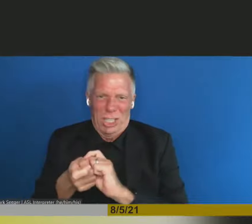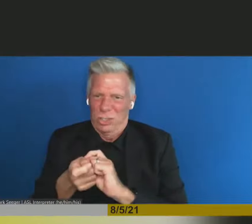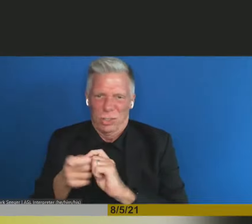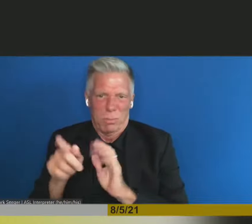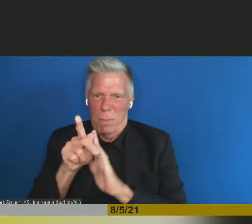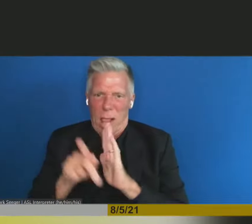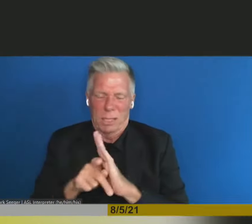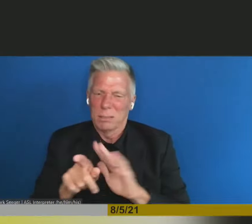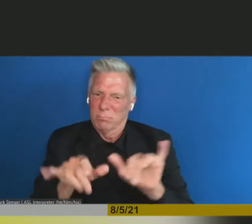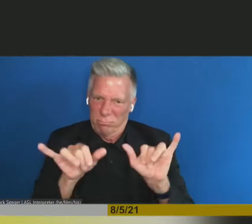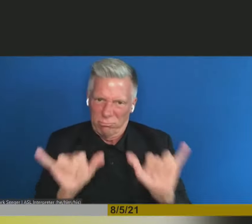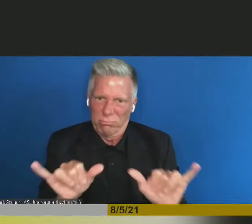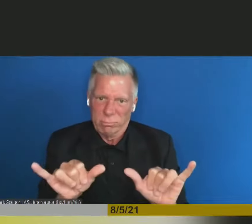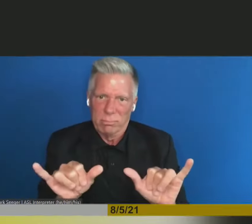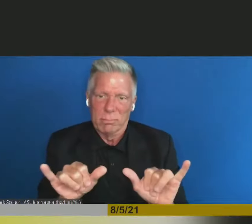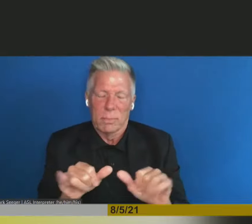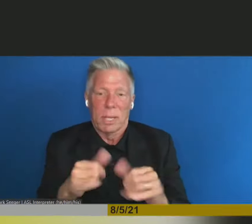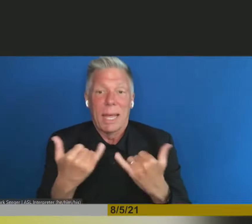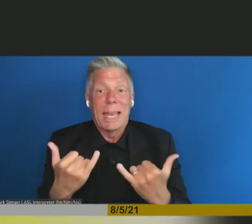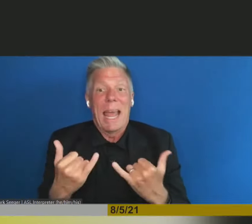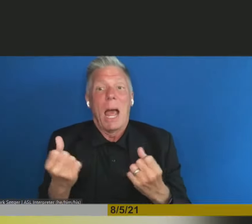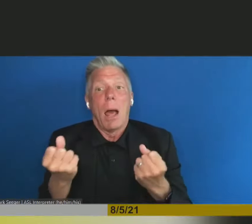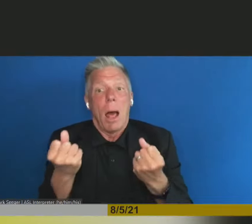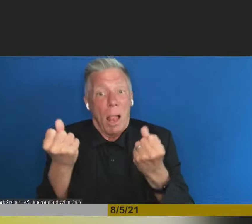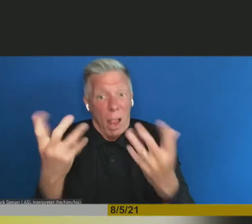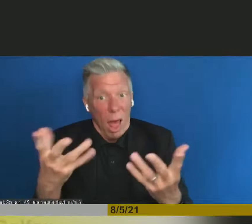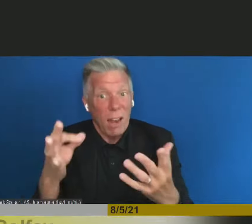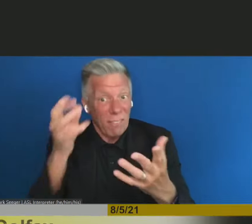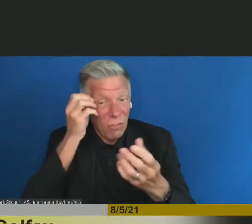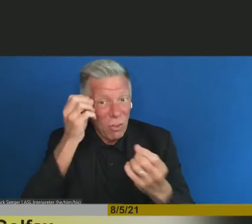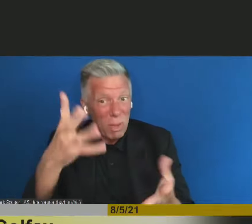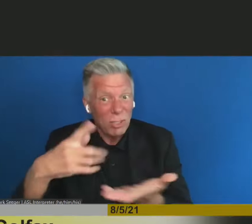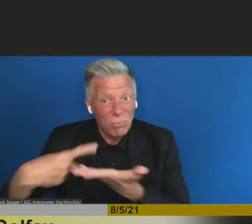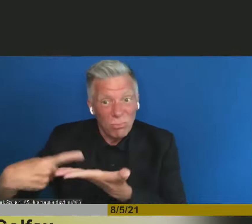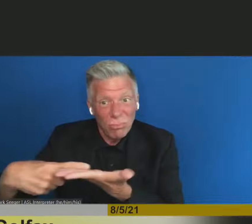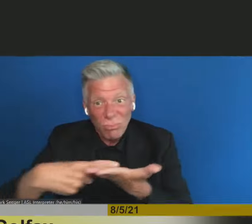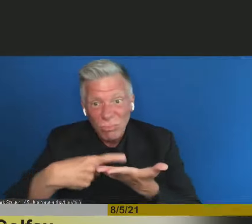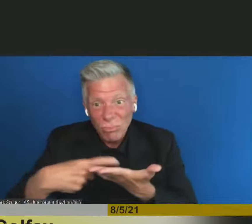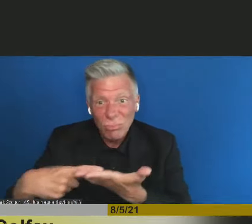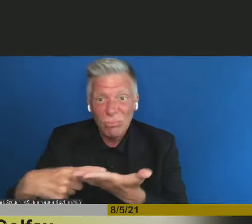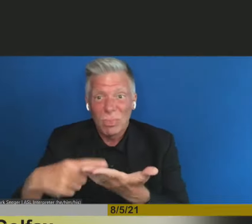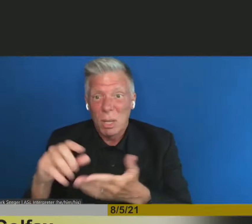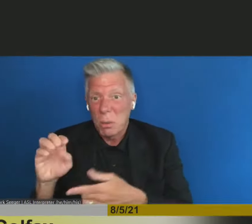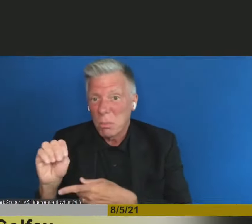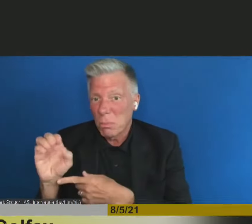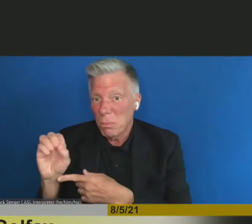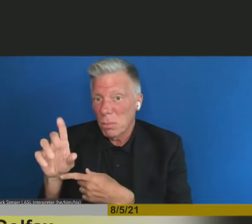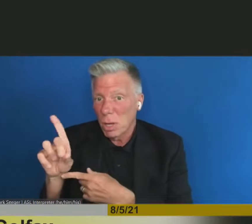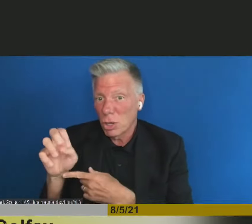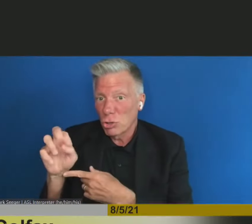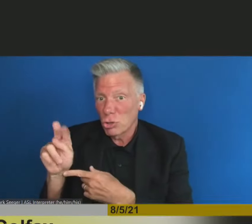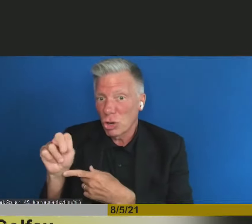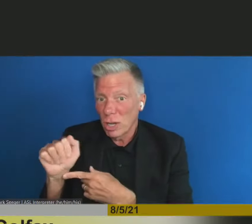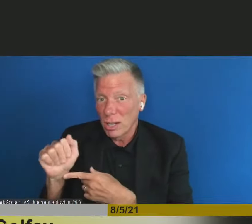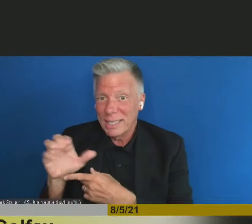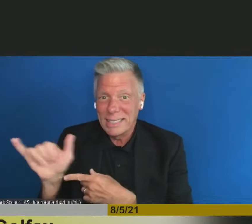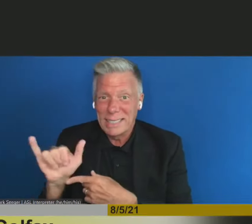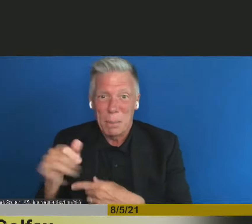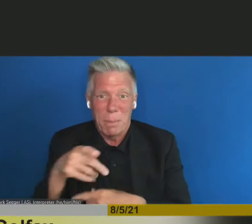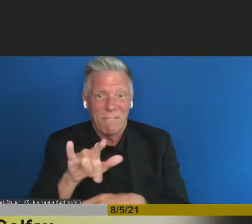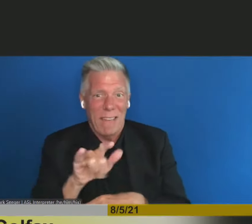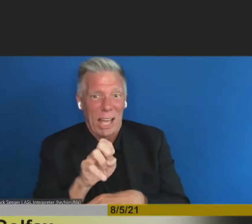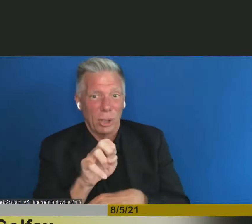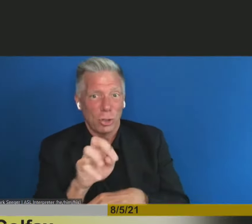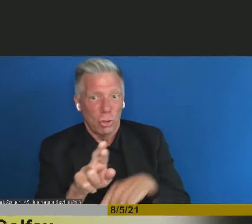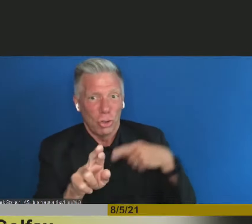some data just out today with Moderna. There's a lot of discussion with Pfizer around booster shots, which would